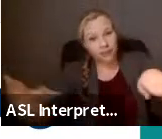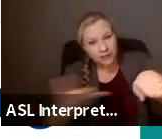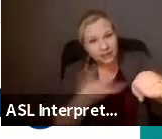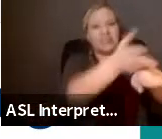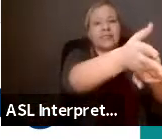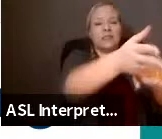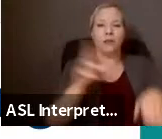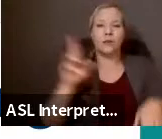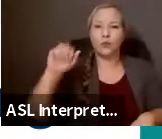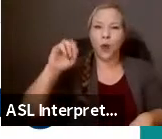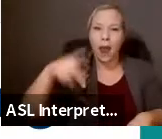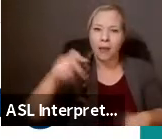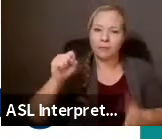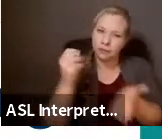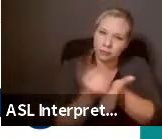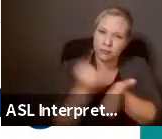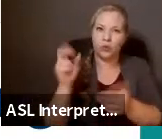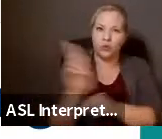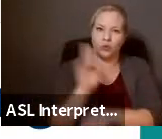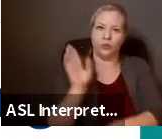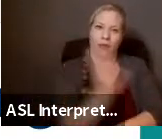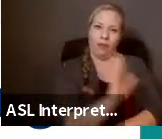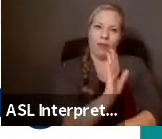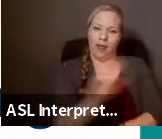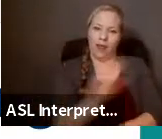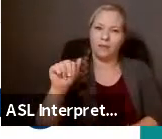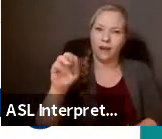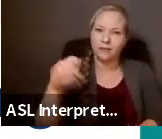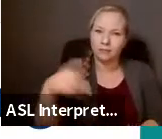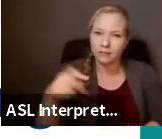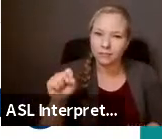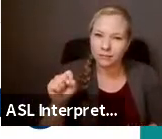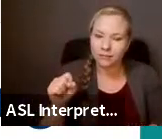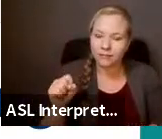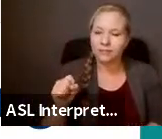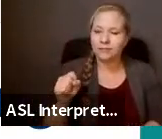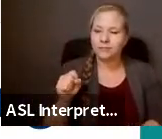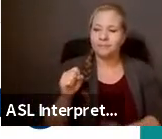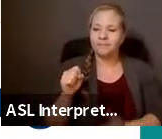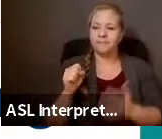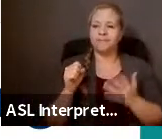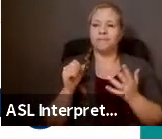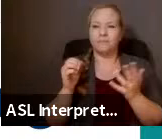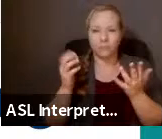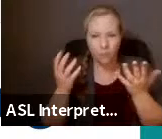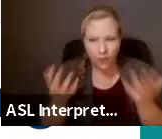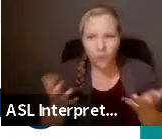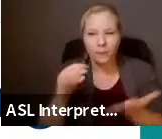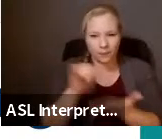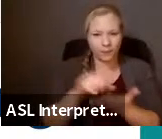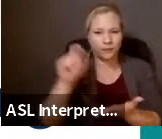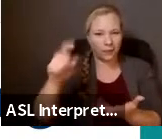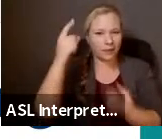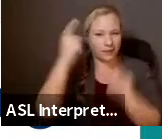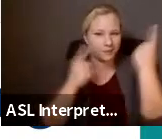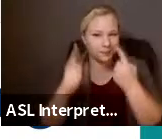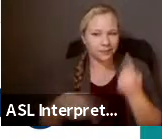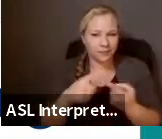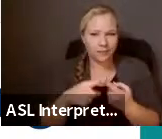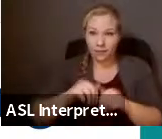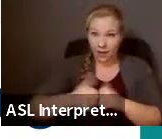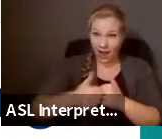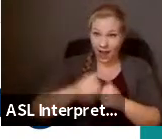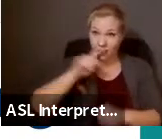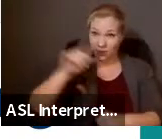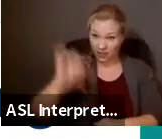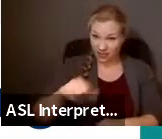each of these options as well. How is the routing for the shared use path ideal, or maybe less than